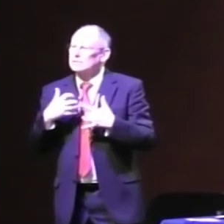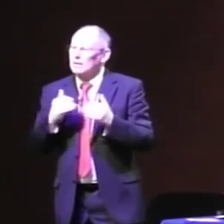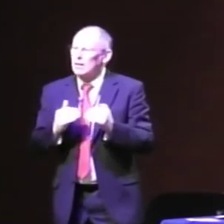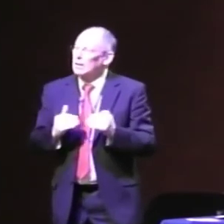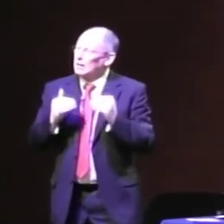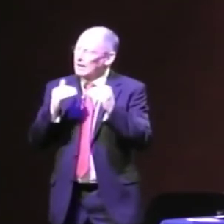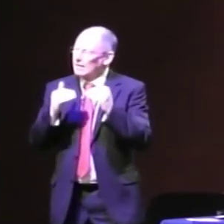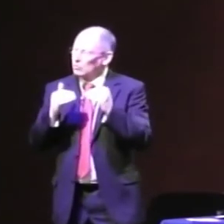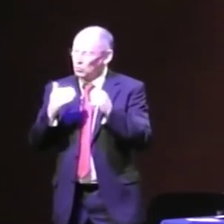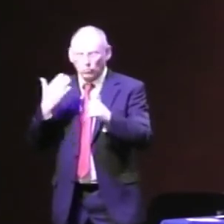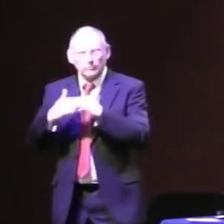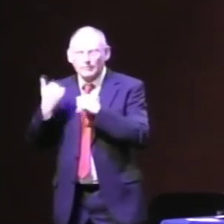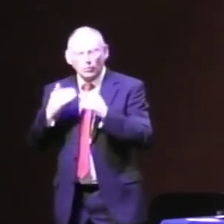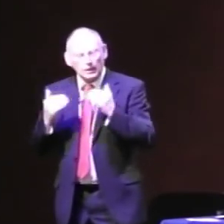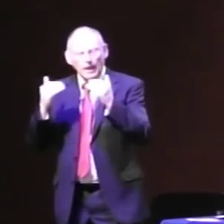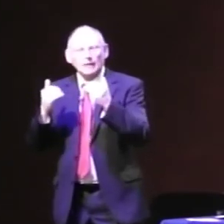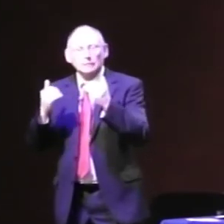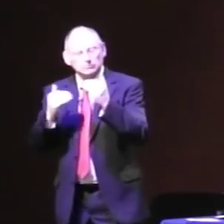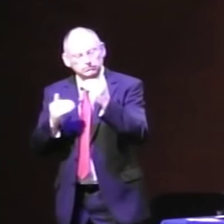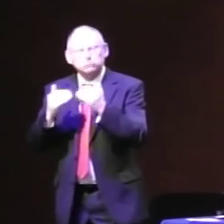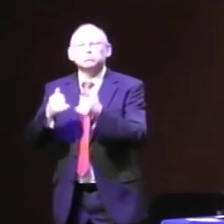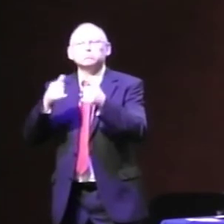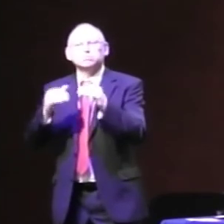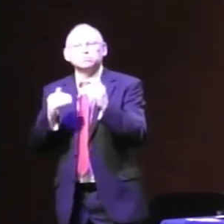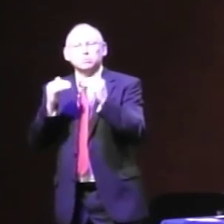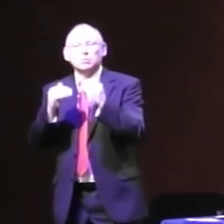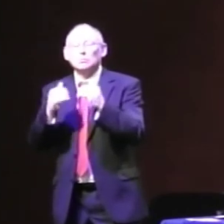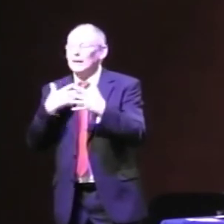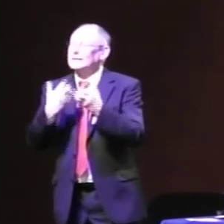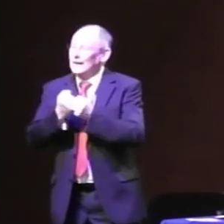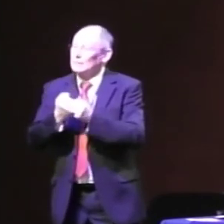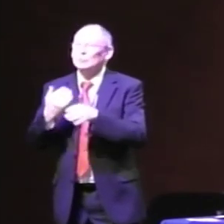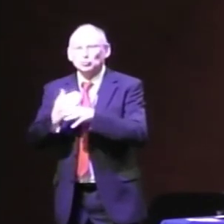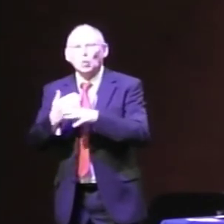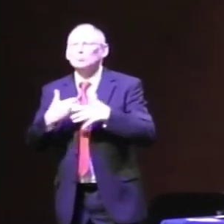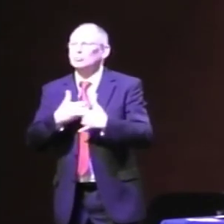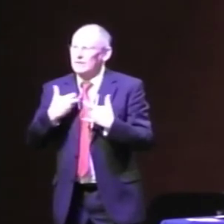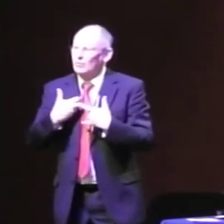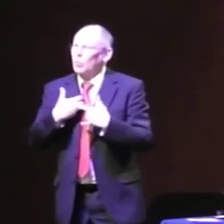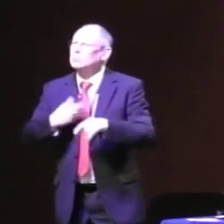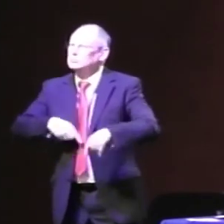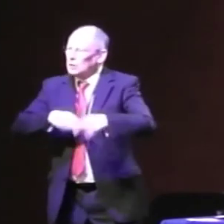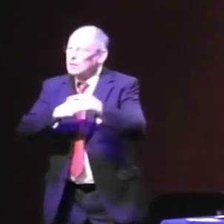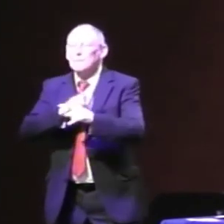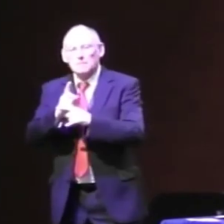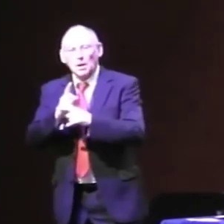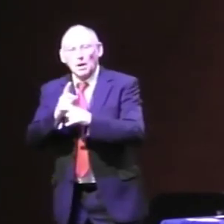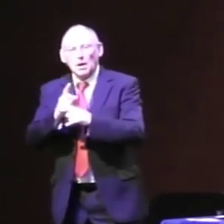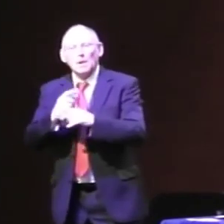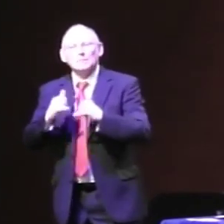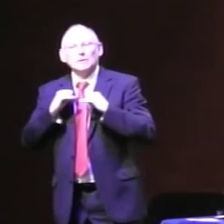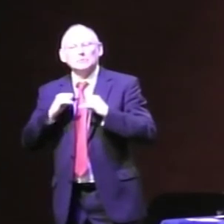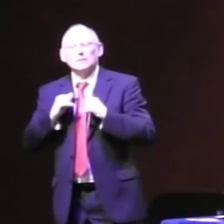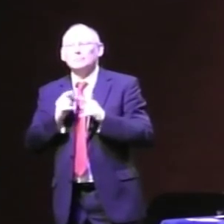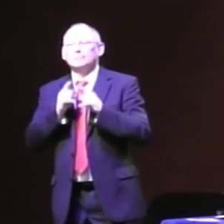is at an all-time high. We accept that the job we do is stressful and challenging, but management make it